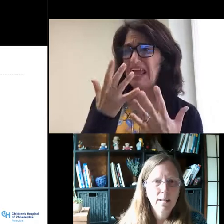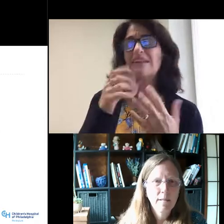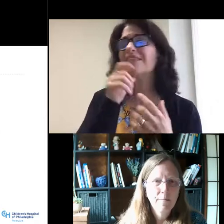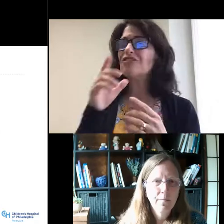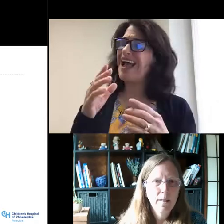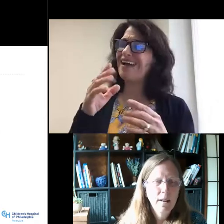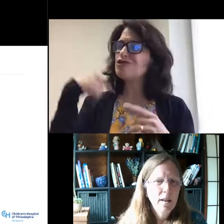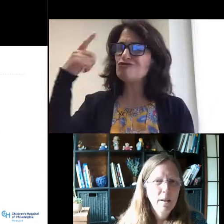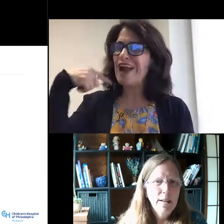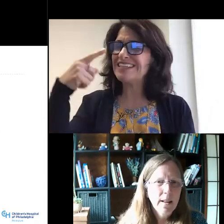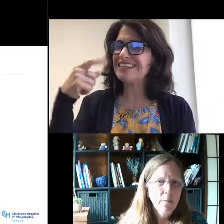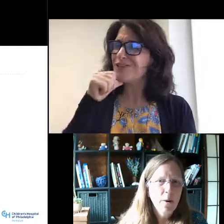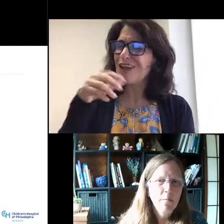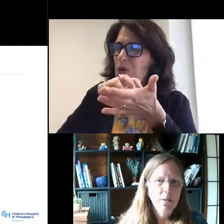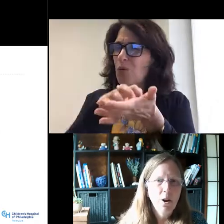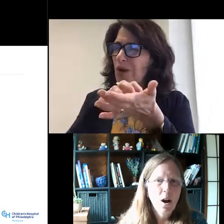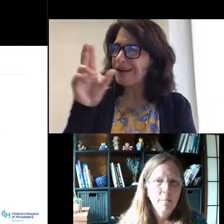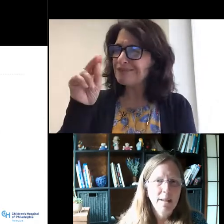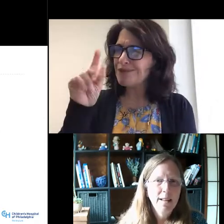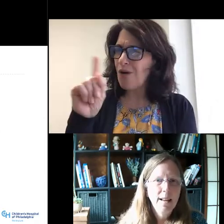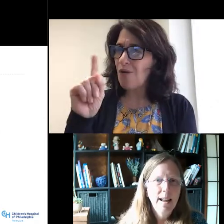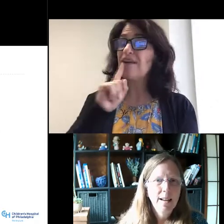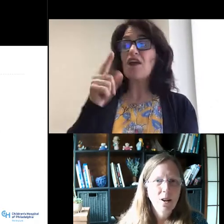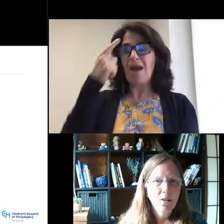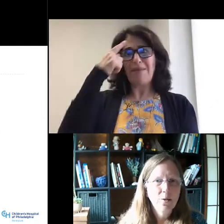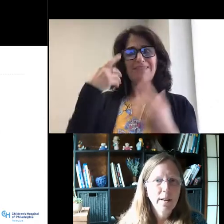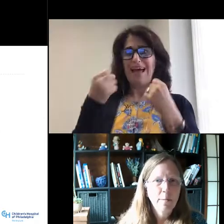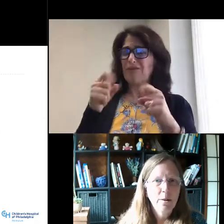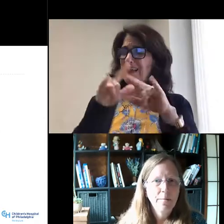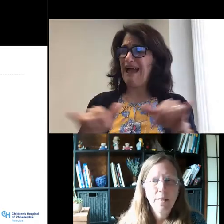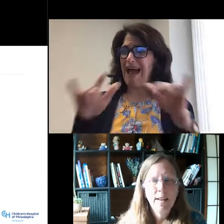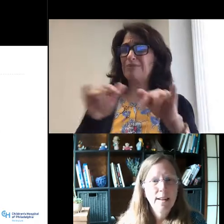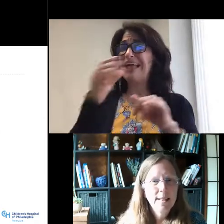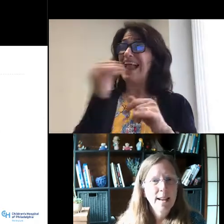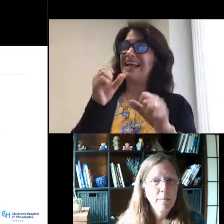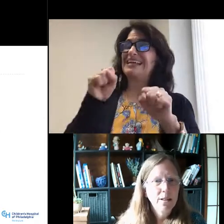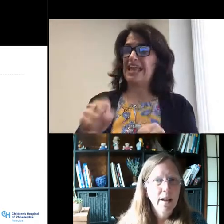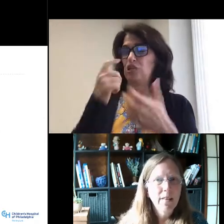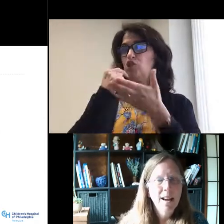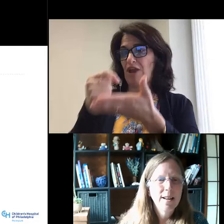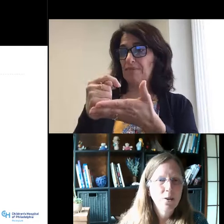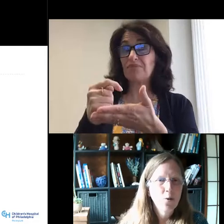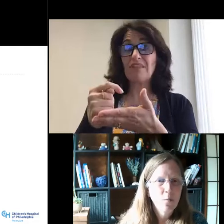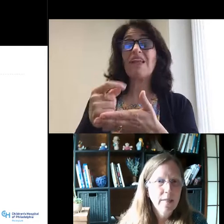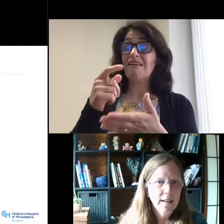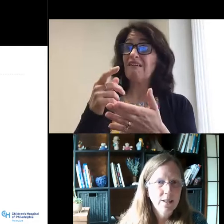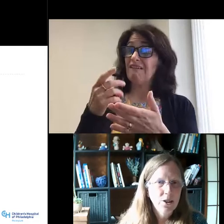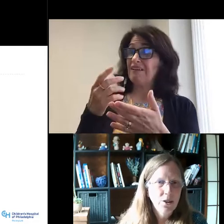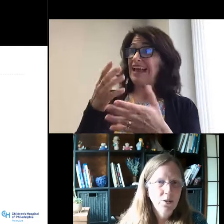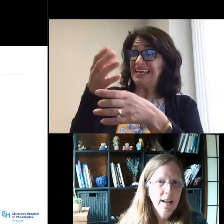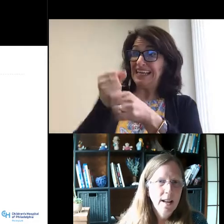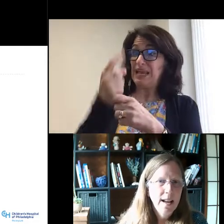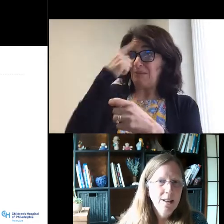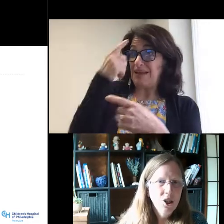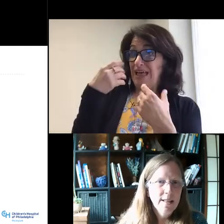weak. Mental health problems are common and are treatable. Seeking mental health care is a normal thing to